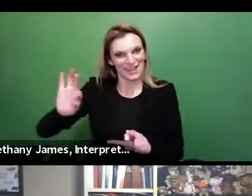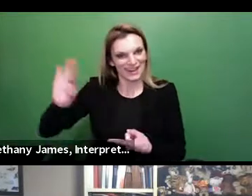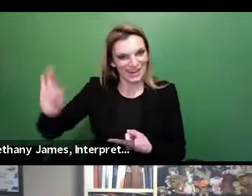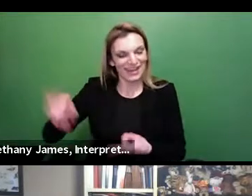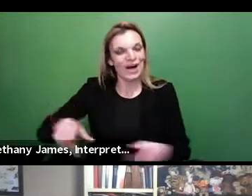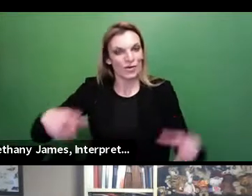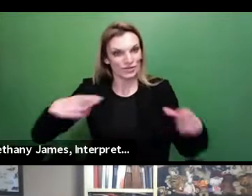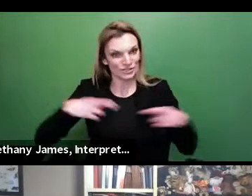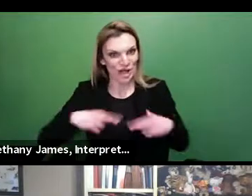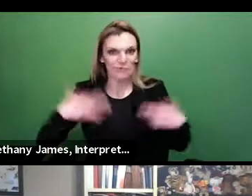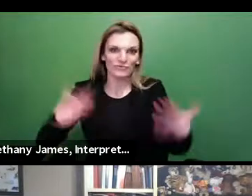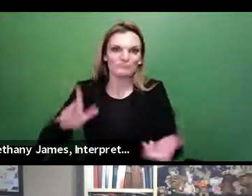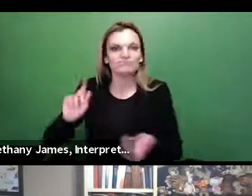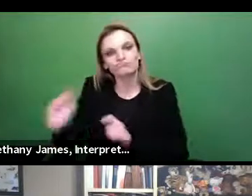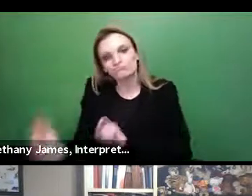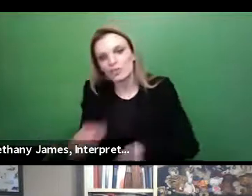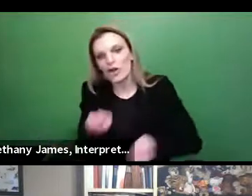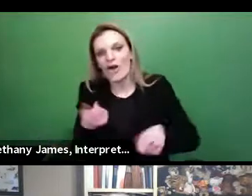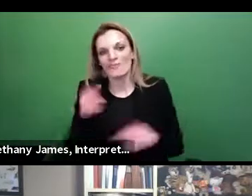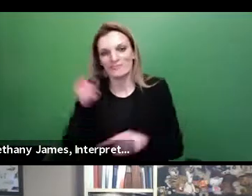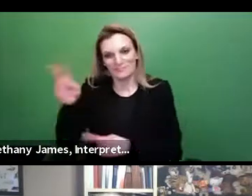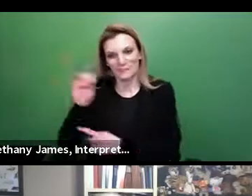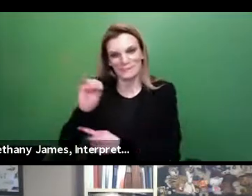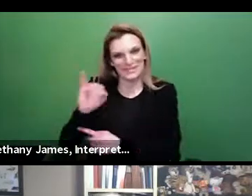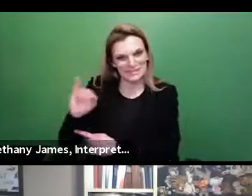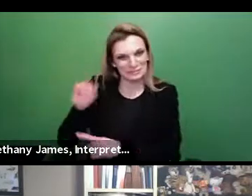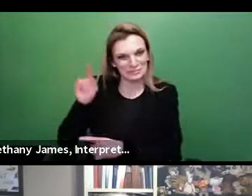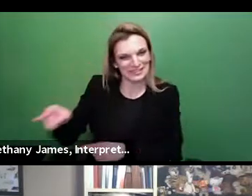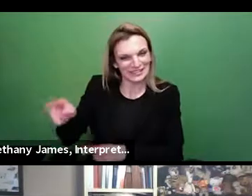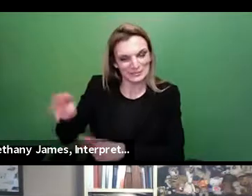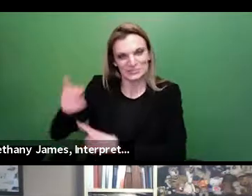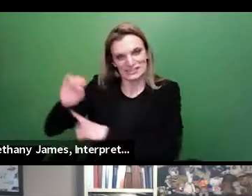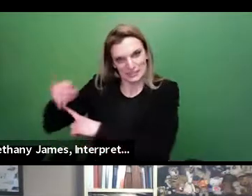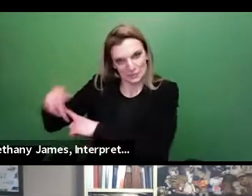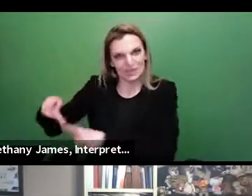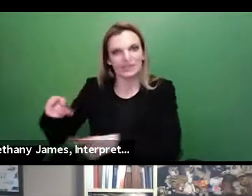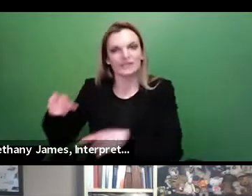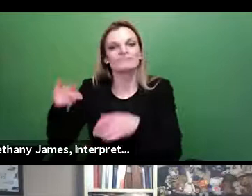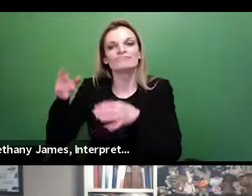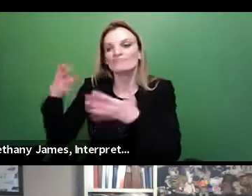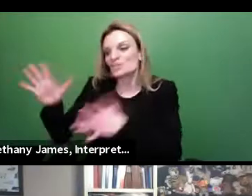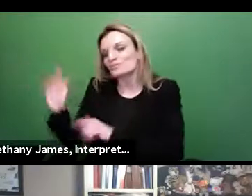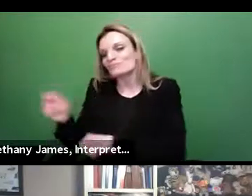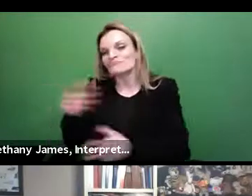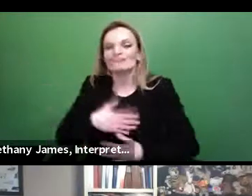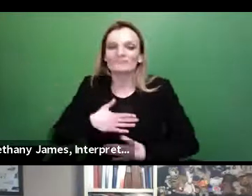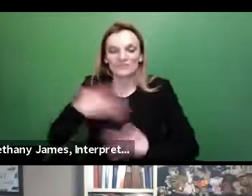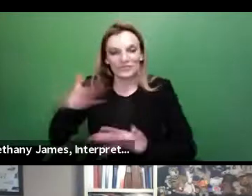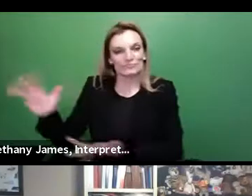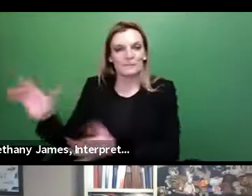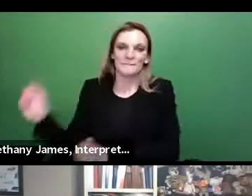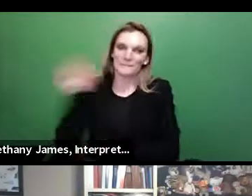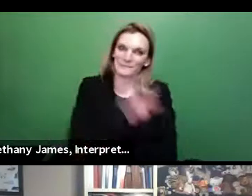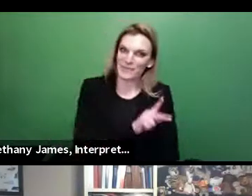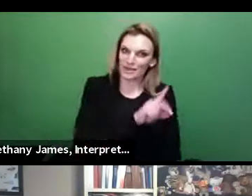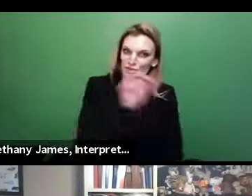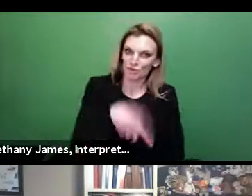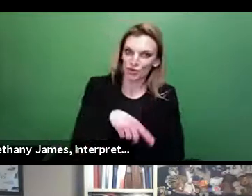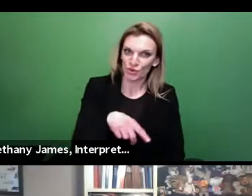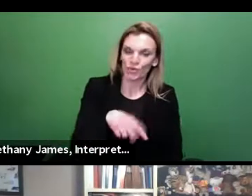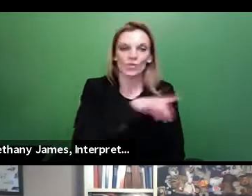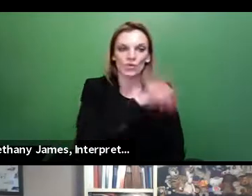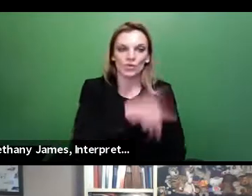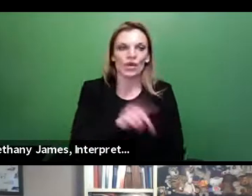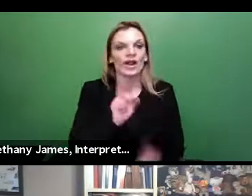retirement of playing golf in Diamond Head, Mississippi, Judge Roberson returned to Detroit in 2013 and frequently presided in Wayne County Circuit Court